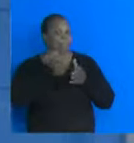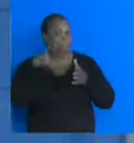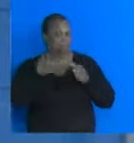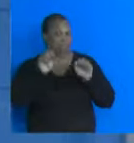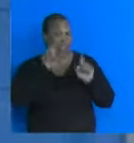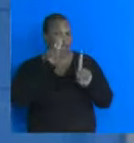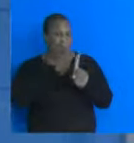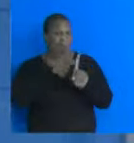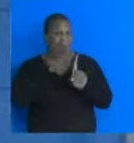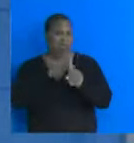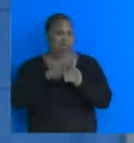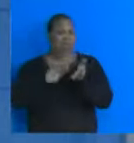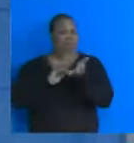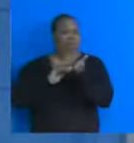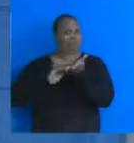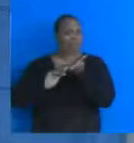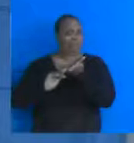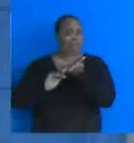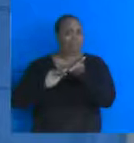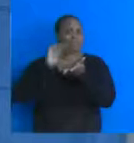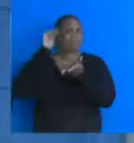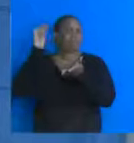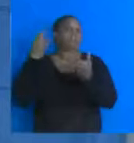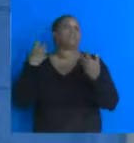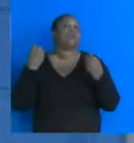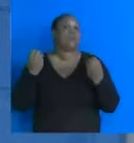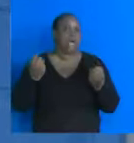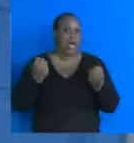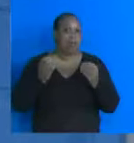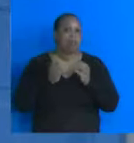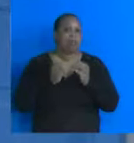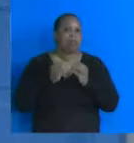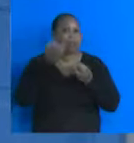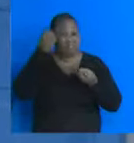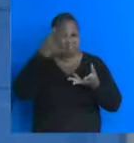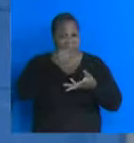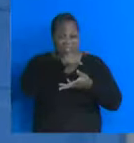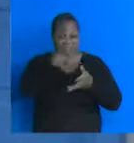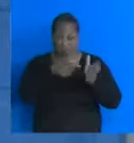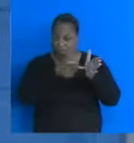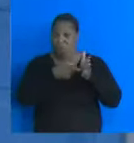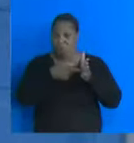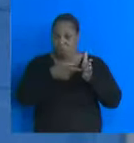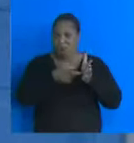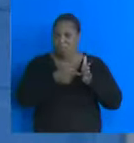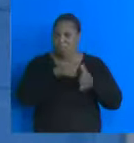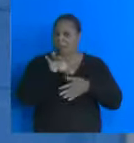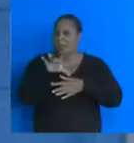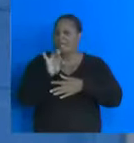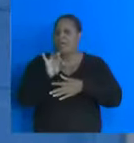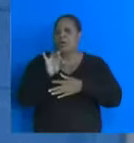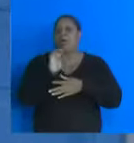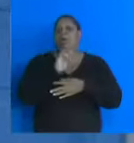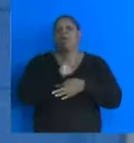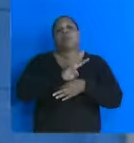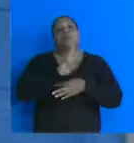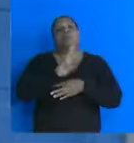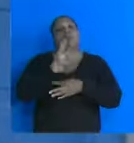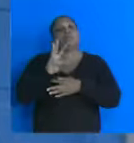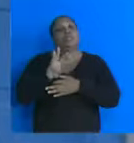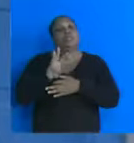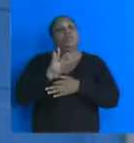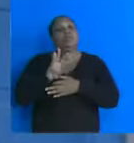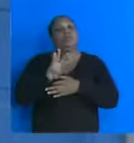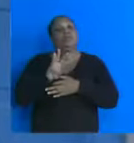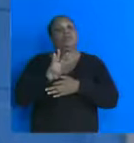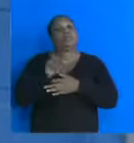apply for an exemption from the Ministry of Health. More information on those requirements can be found at